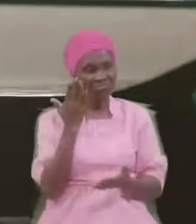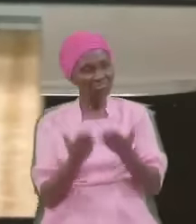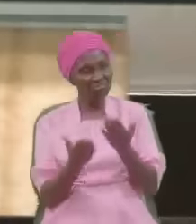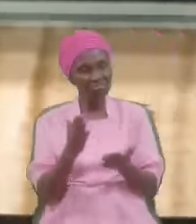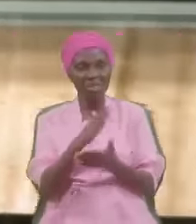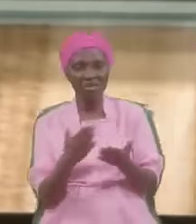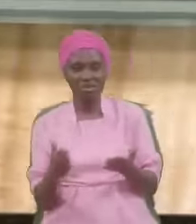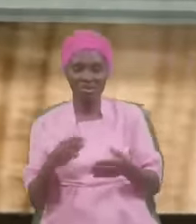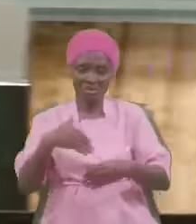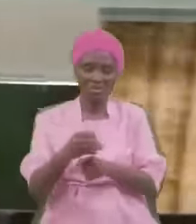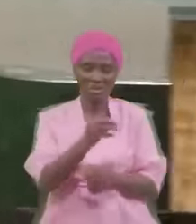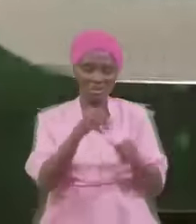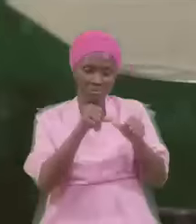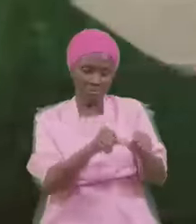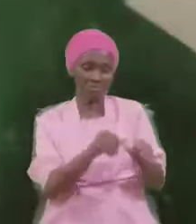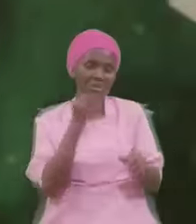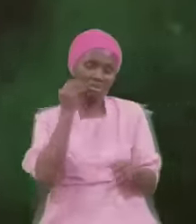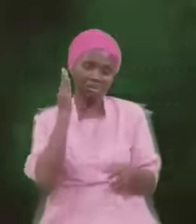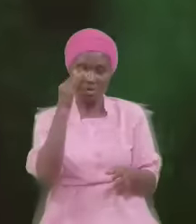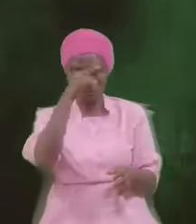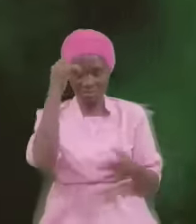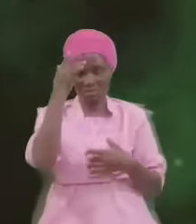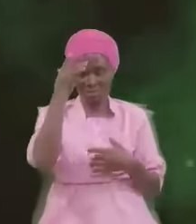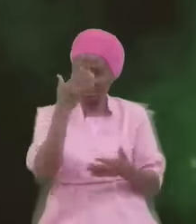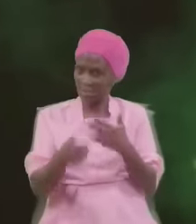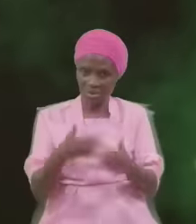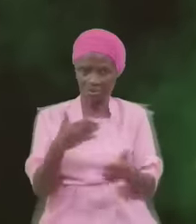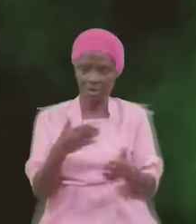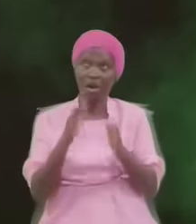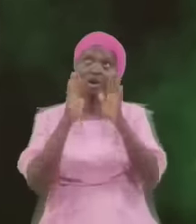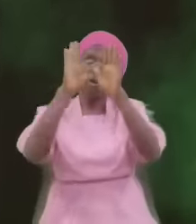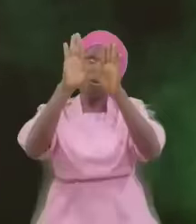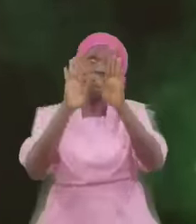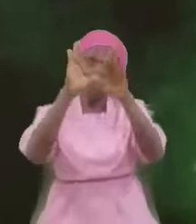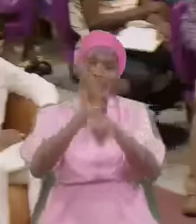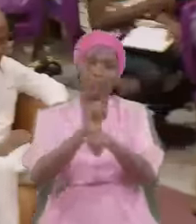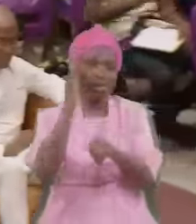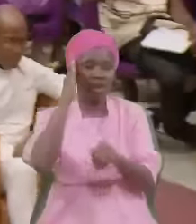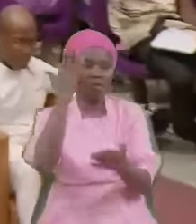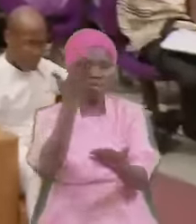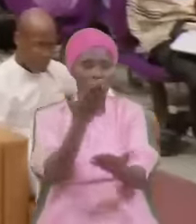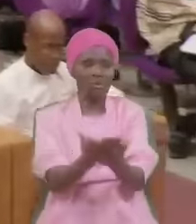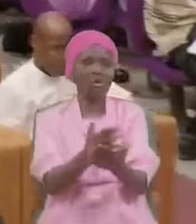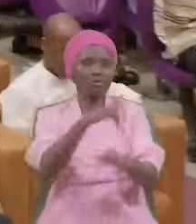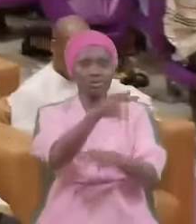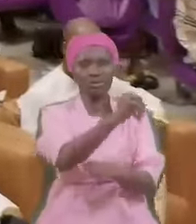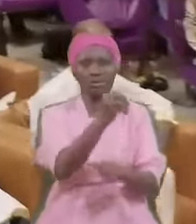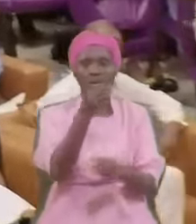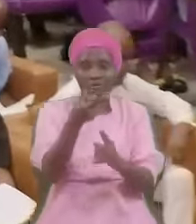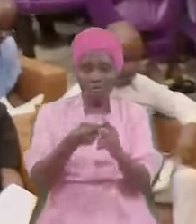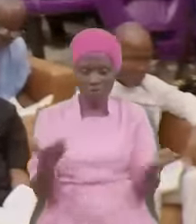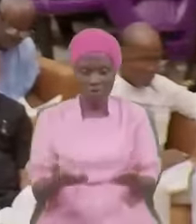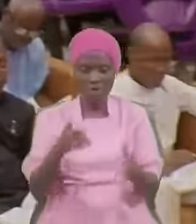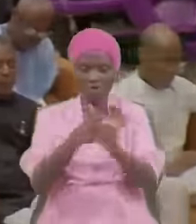them at home, not sickness, maybe homework or whatever, wonders will reach them from here. And it